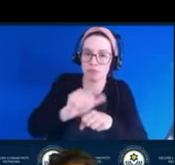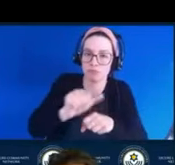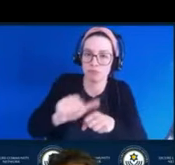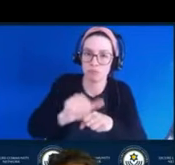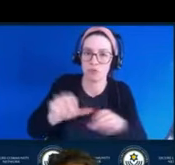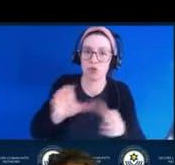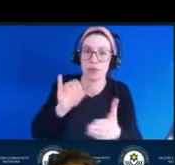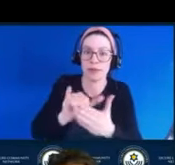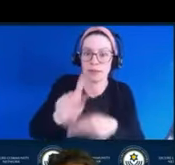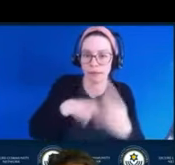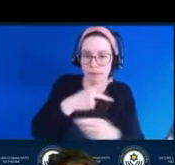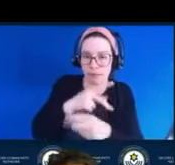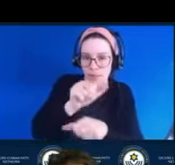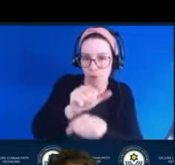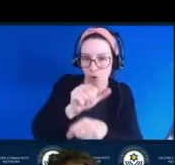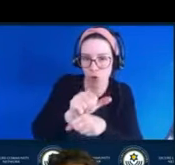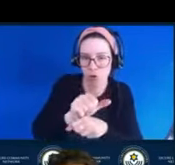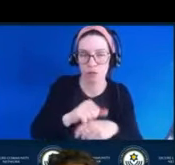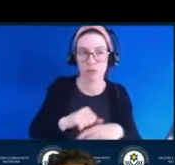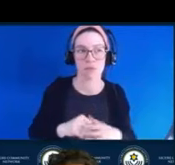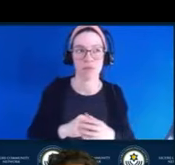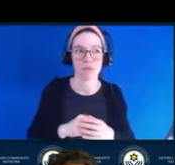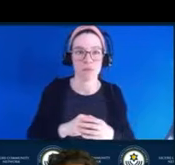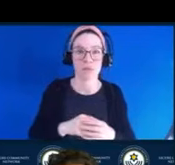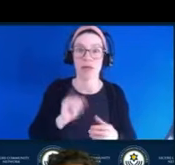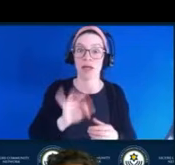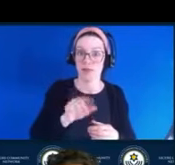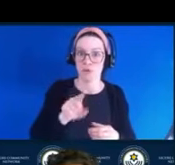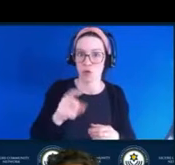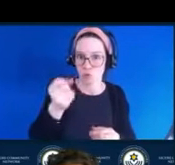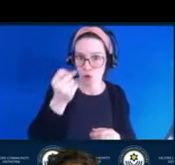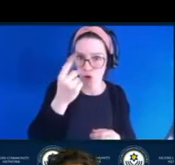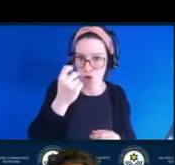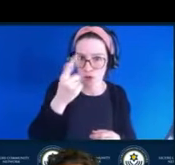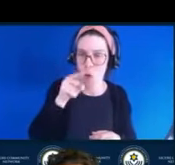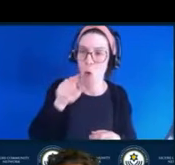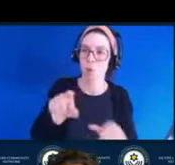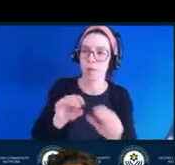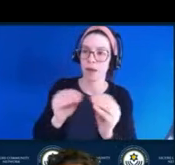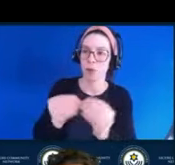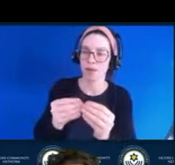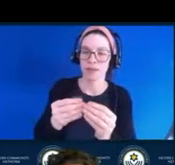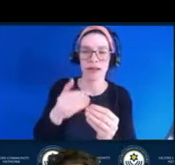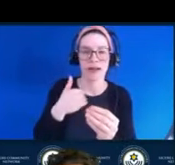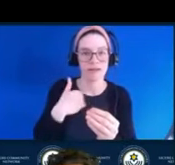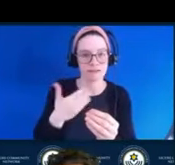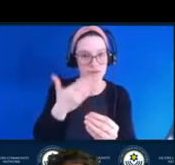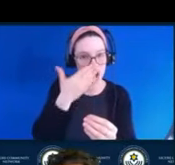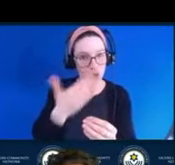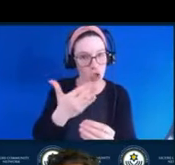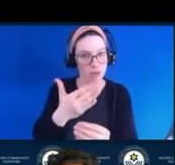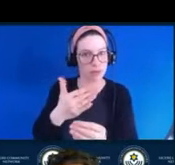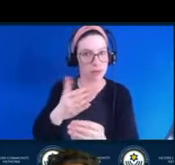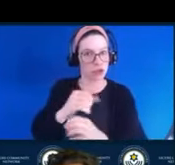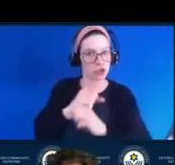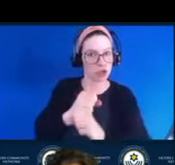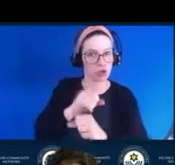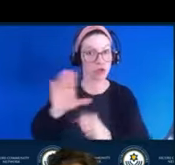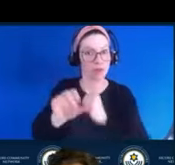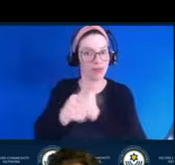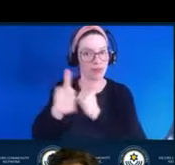if you understand that so-and-so has sophistication in how they set up security, how they did a threat